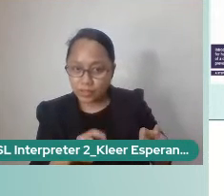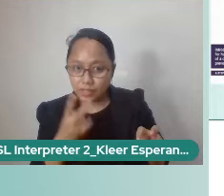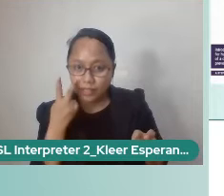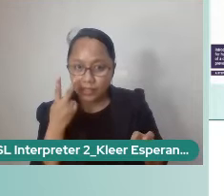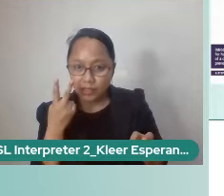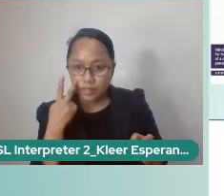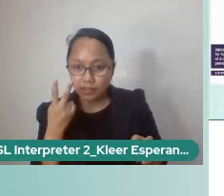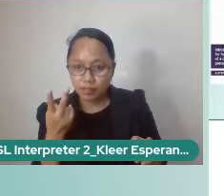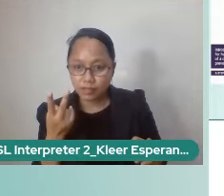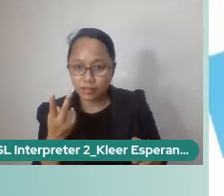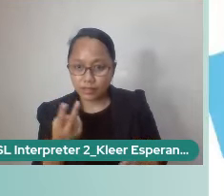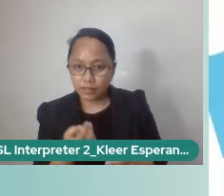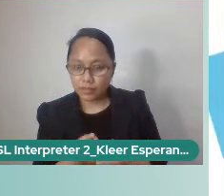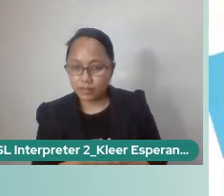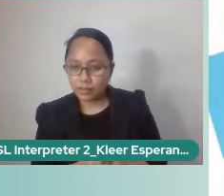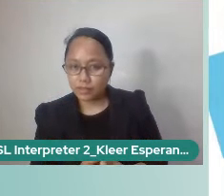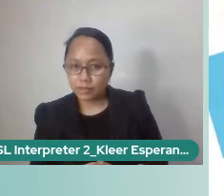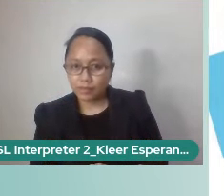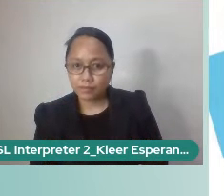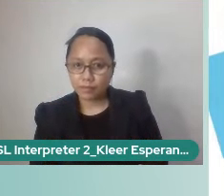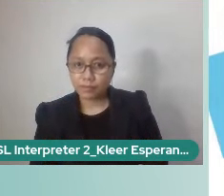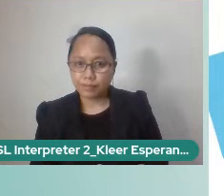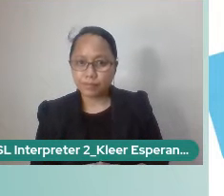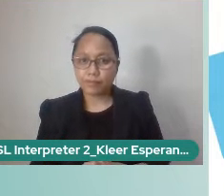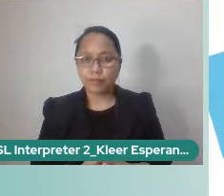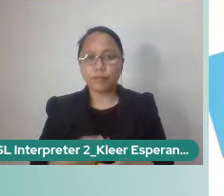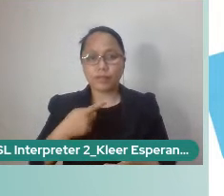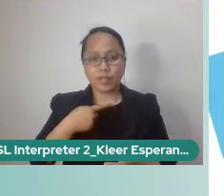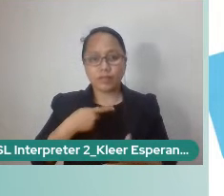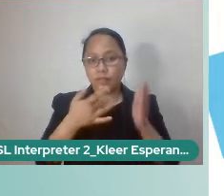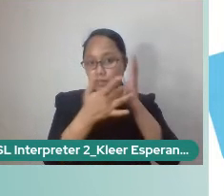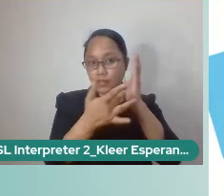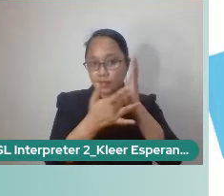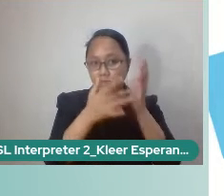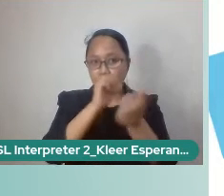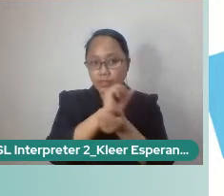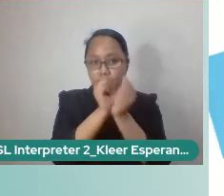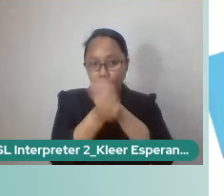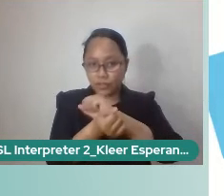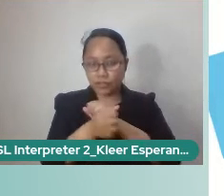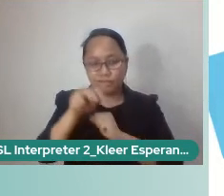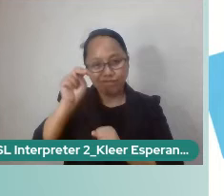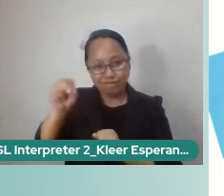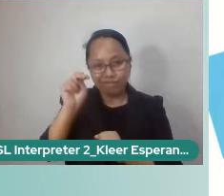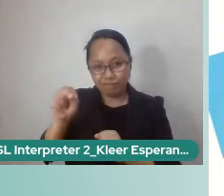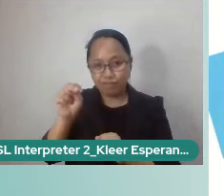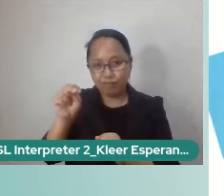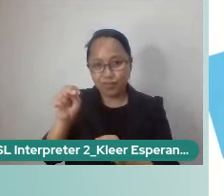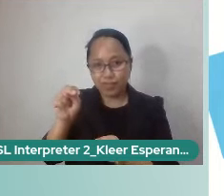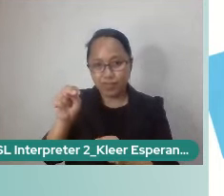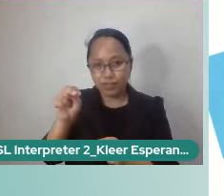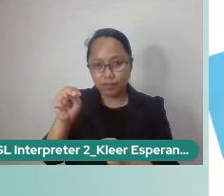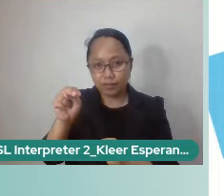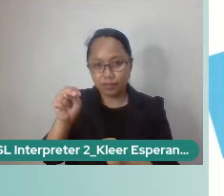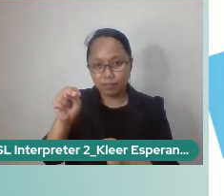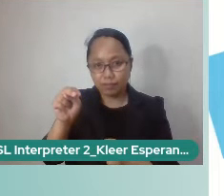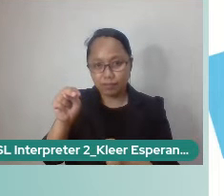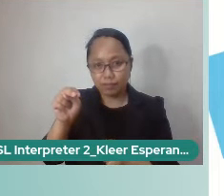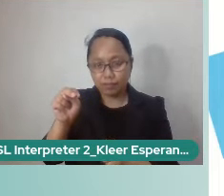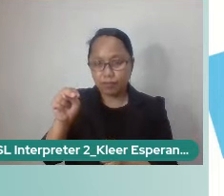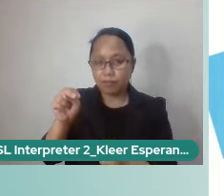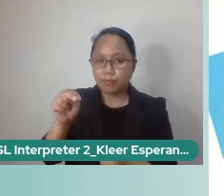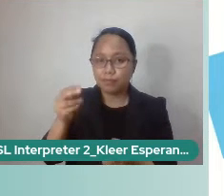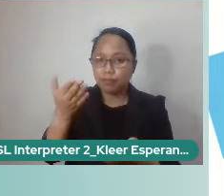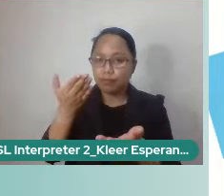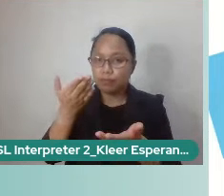to receive the treatment. So these are the types of innovations that we think about. What are the new tools? What are the new tests that we can bring to